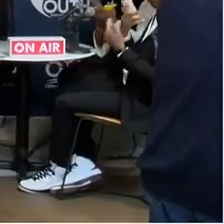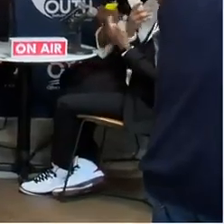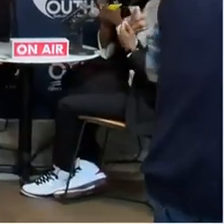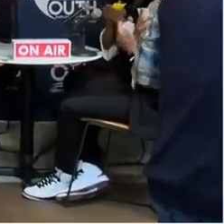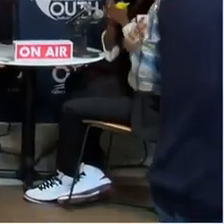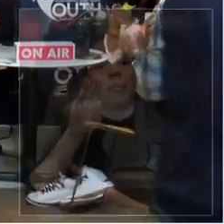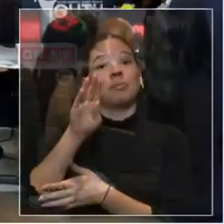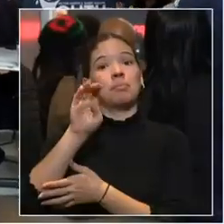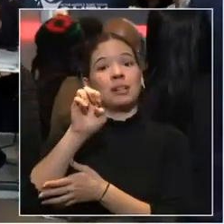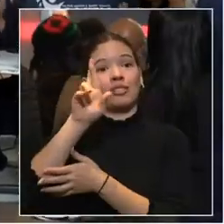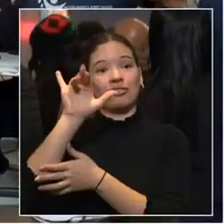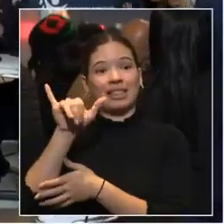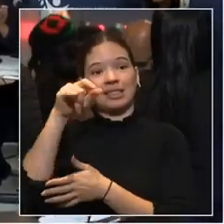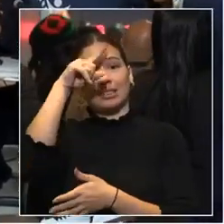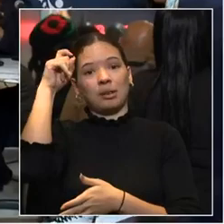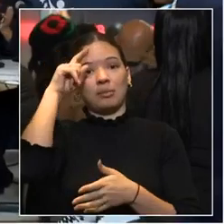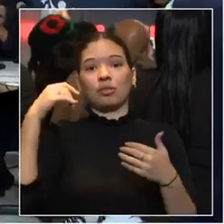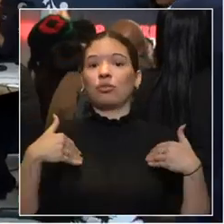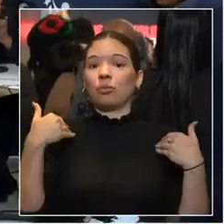clap for that.